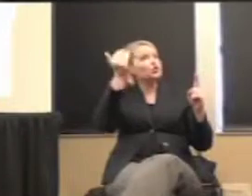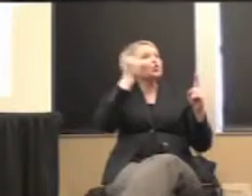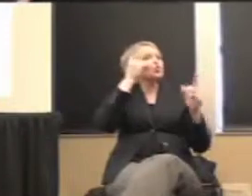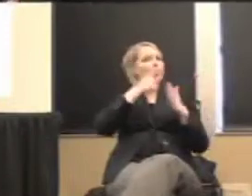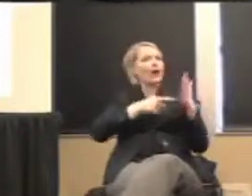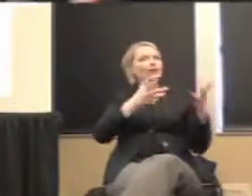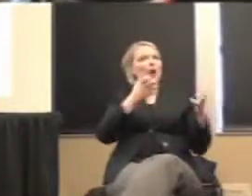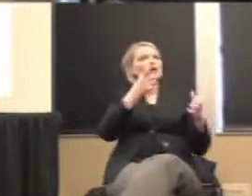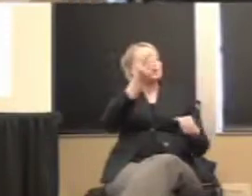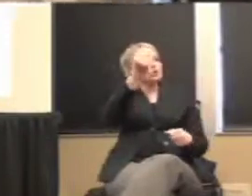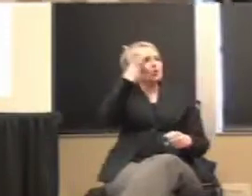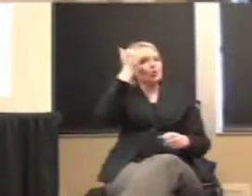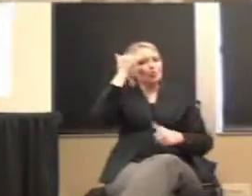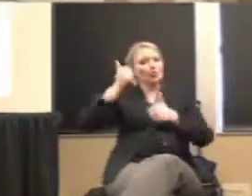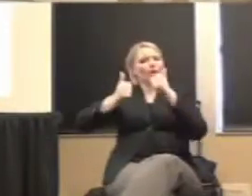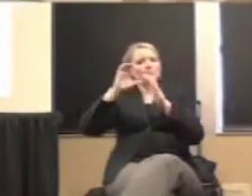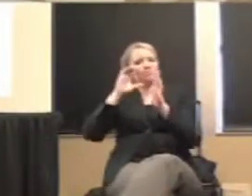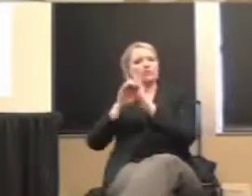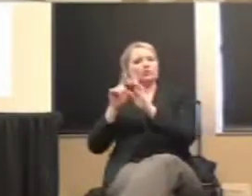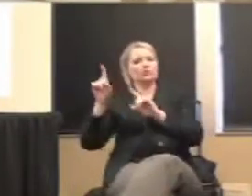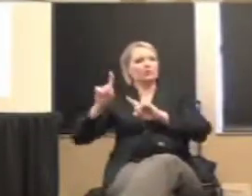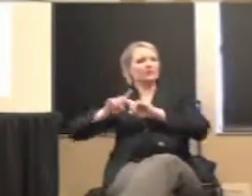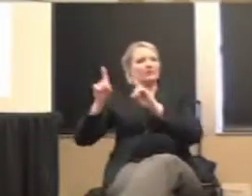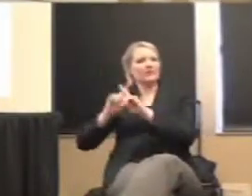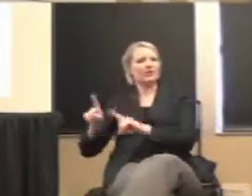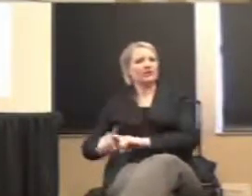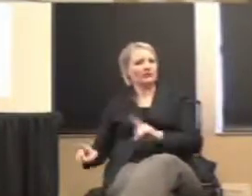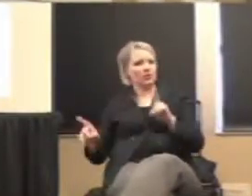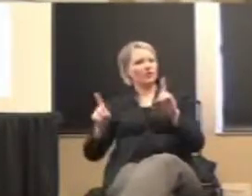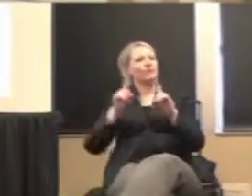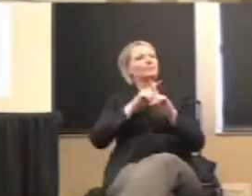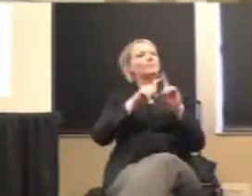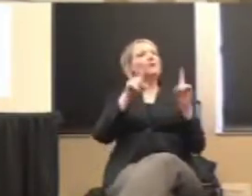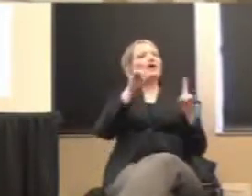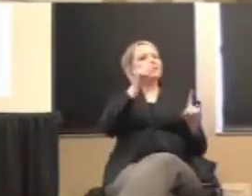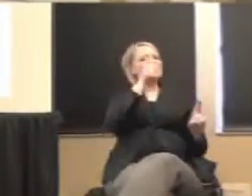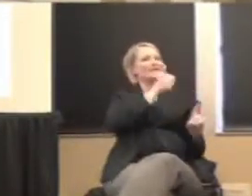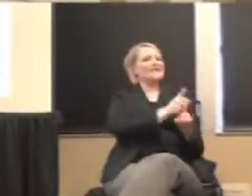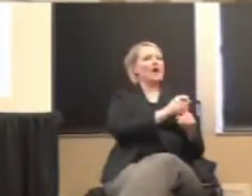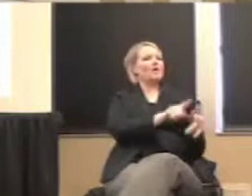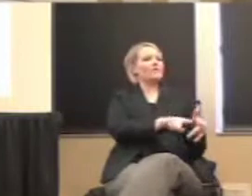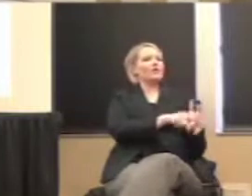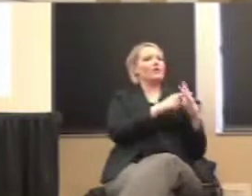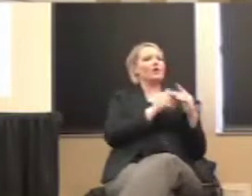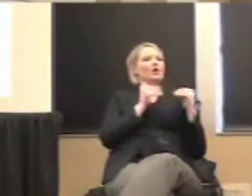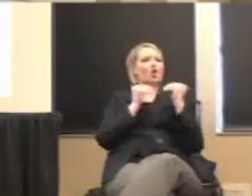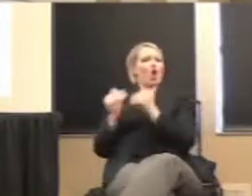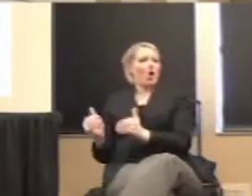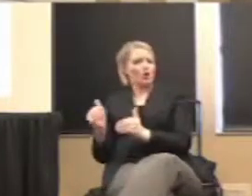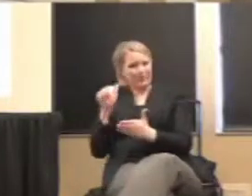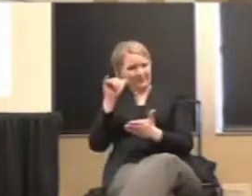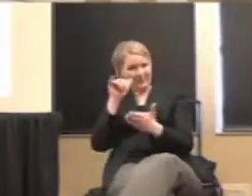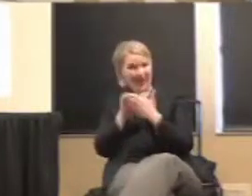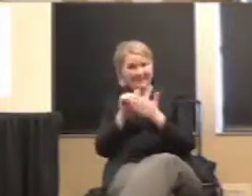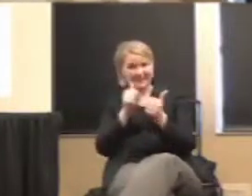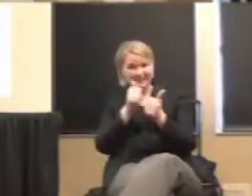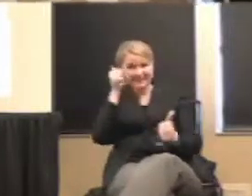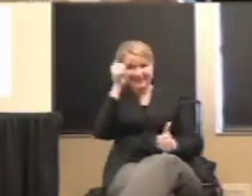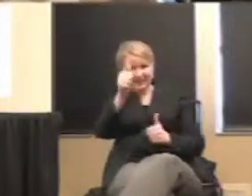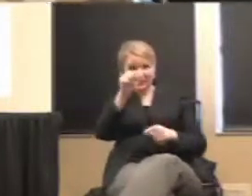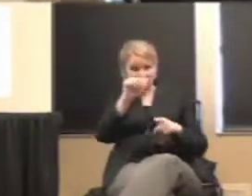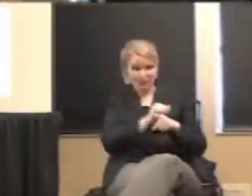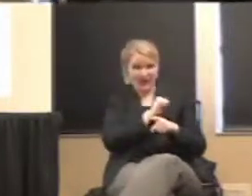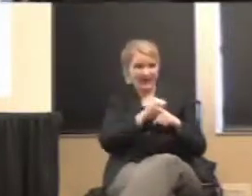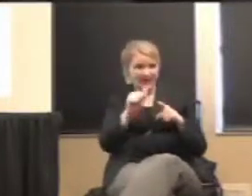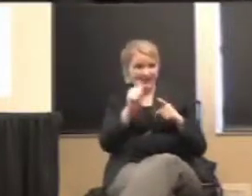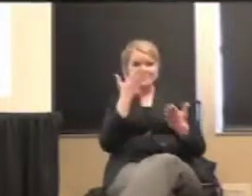can discriminate between, it's just the initiation part. That's where that distance training probably